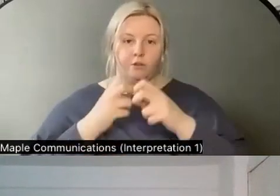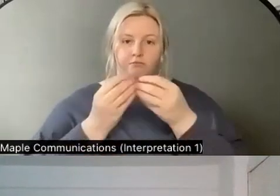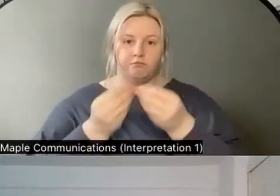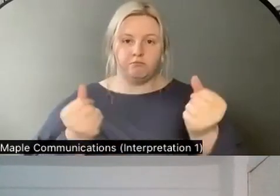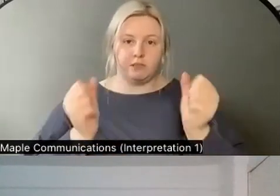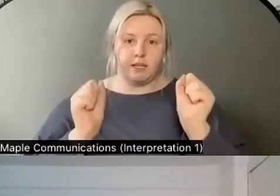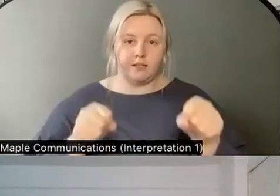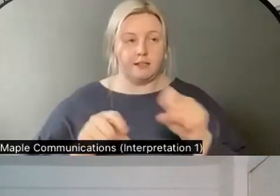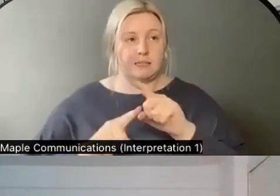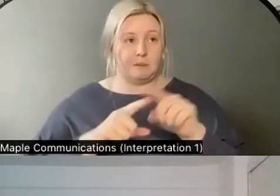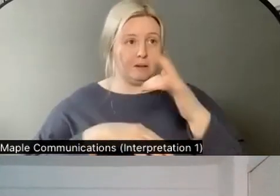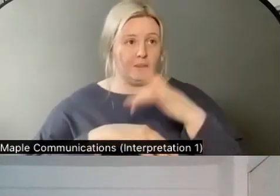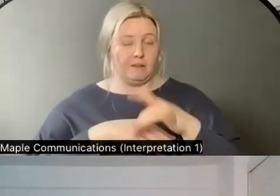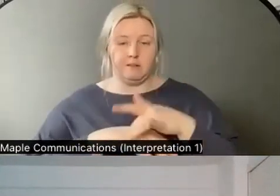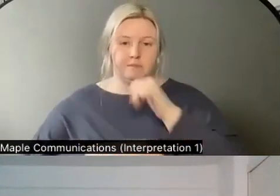Yeah.